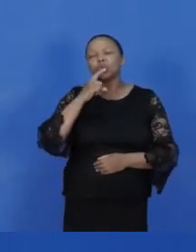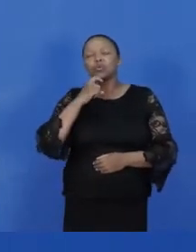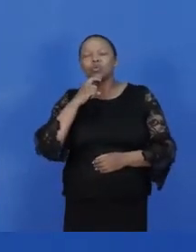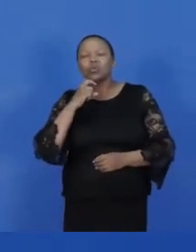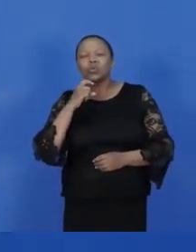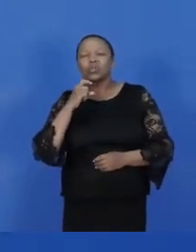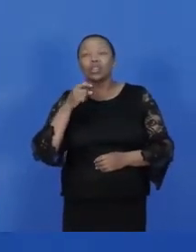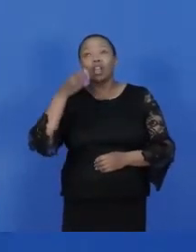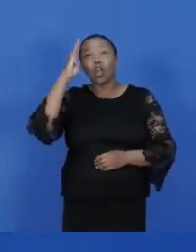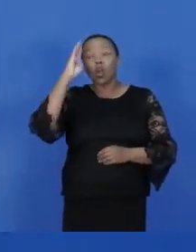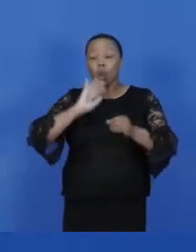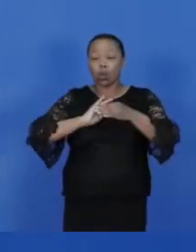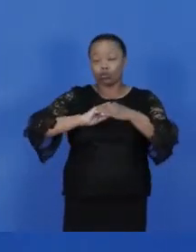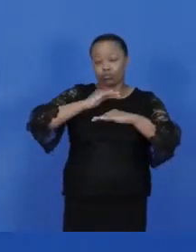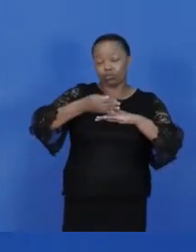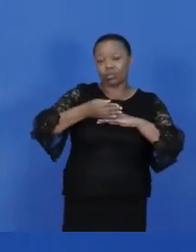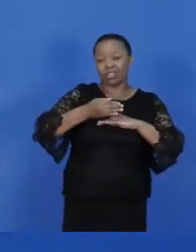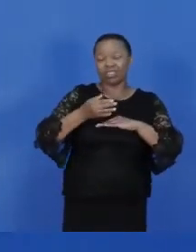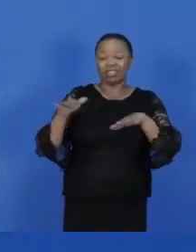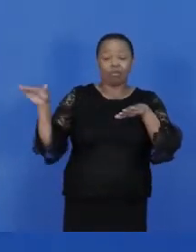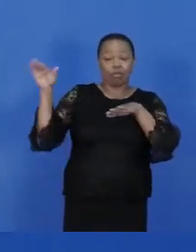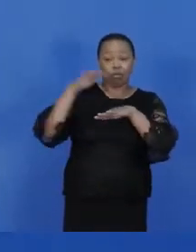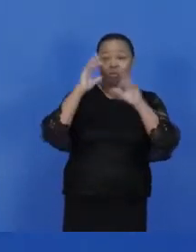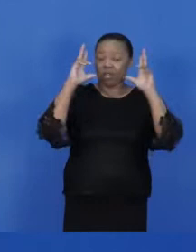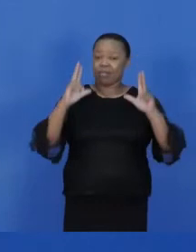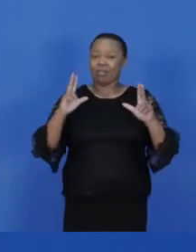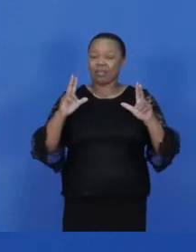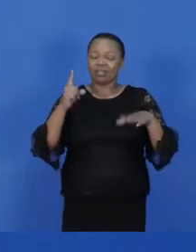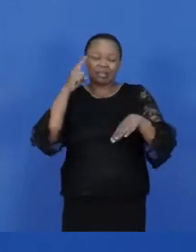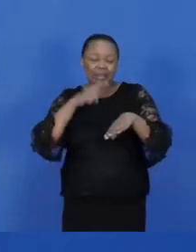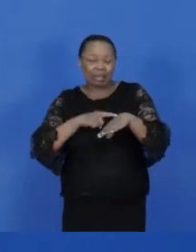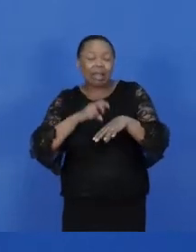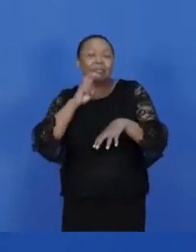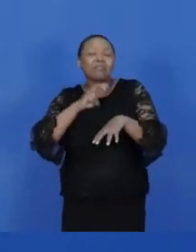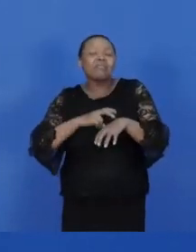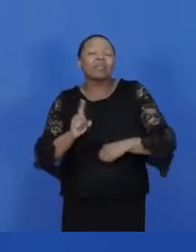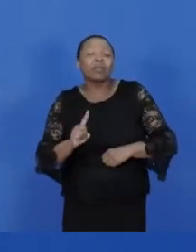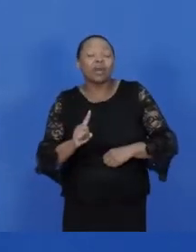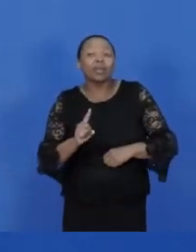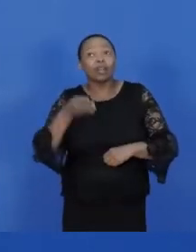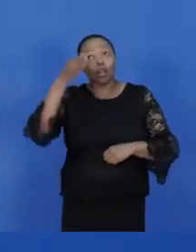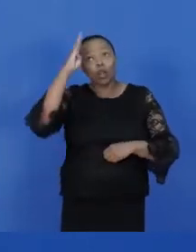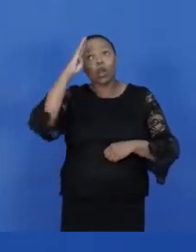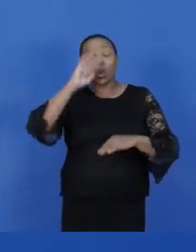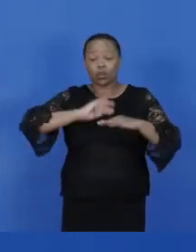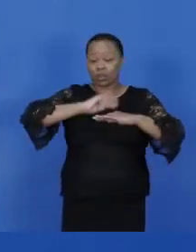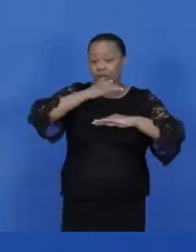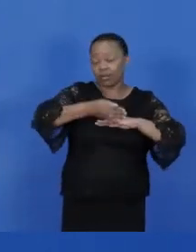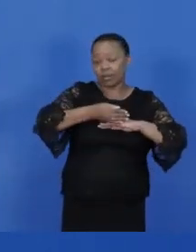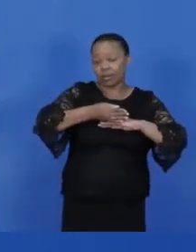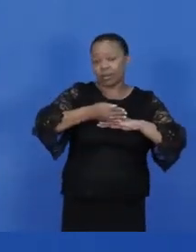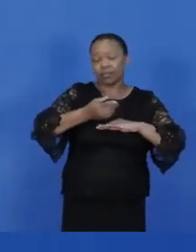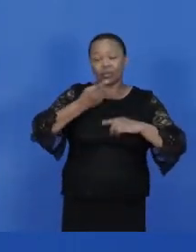as a title, God's protection over his people. We are in a time when we need the protection of the Lord. We need the cover of the Lord.